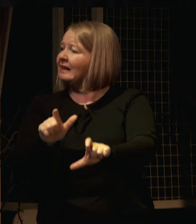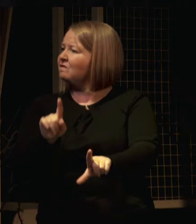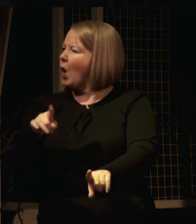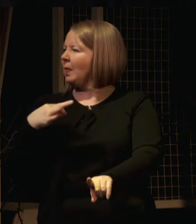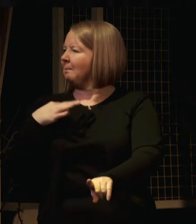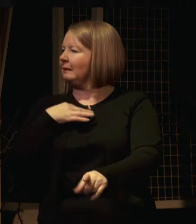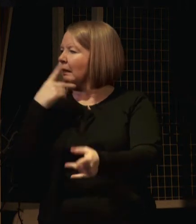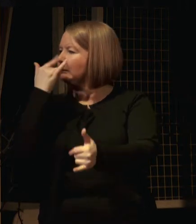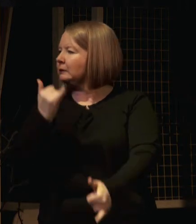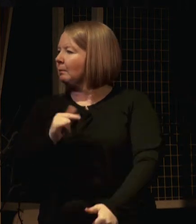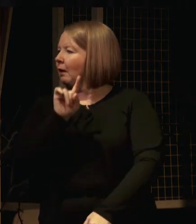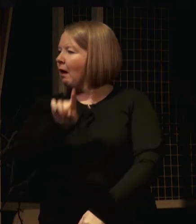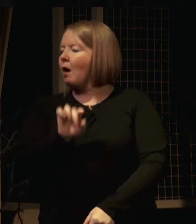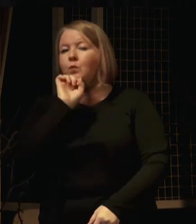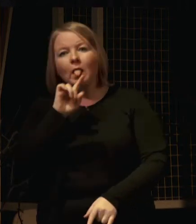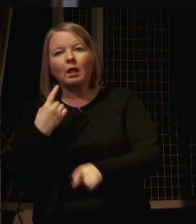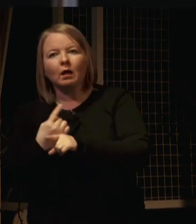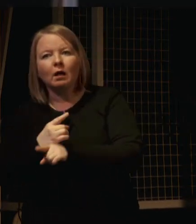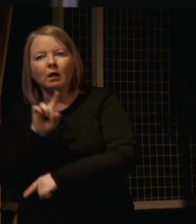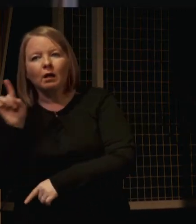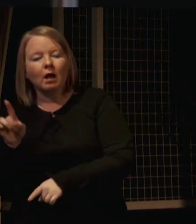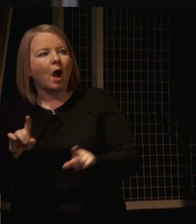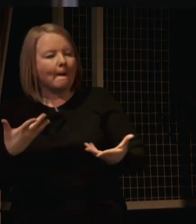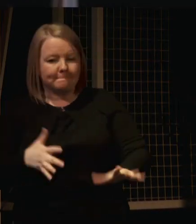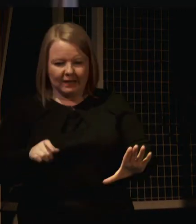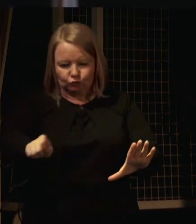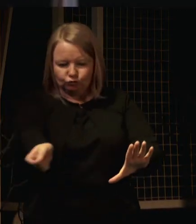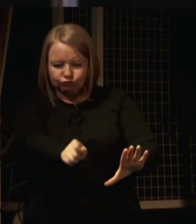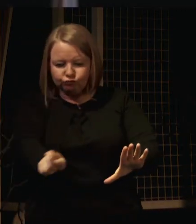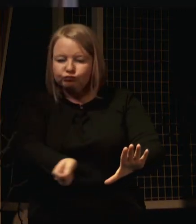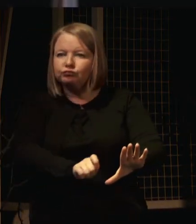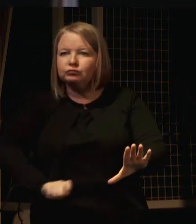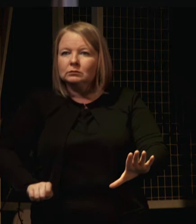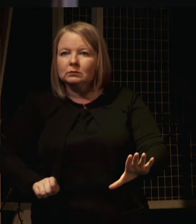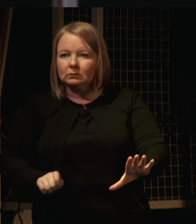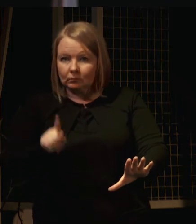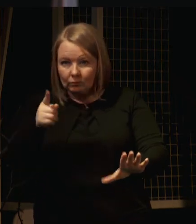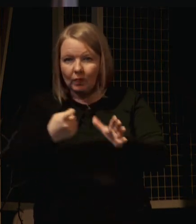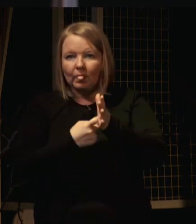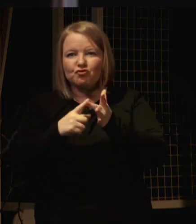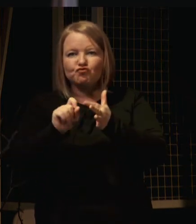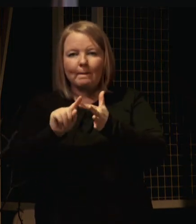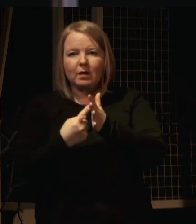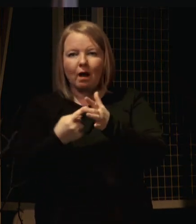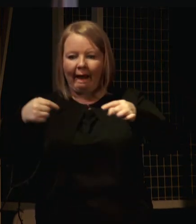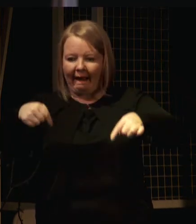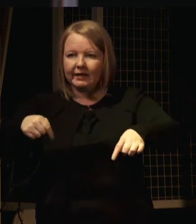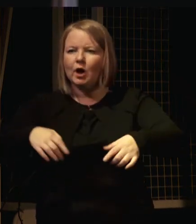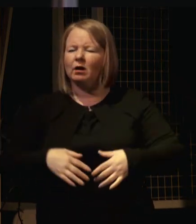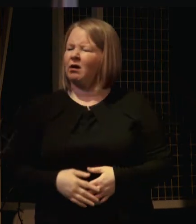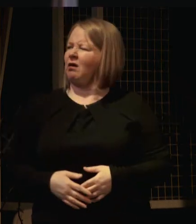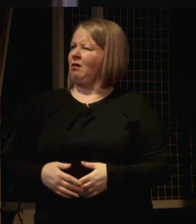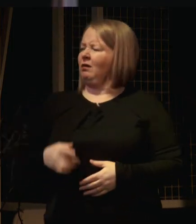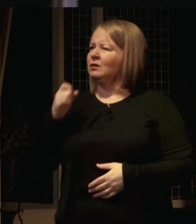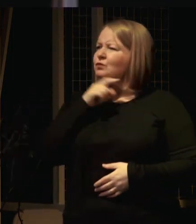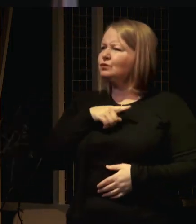examiner and come back to speak to William. Good idea, but written in chalk outside of the house is, "The Ripper is in here." That's a bit unusual.